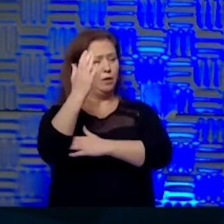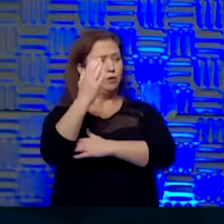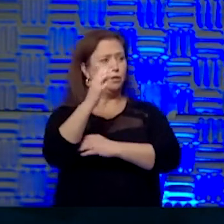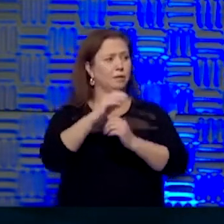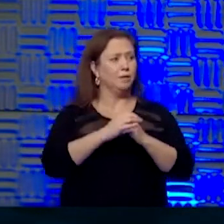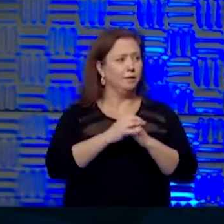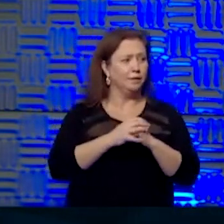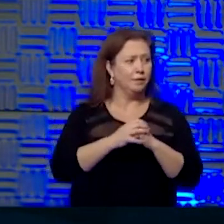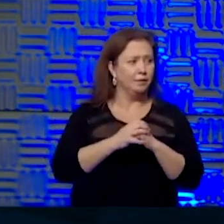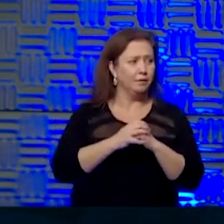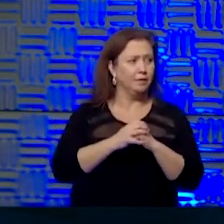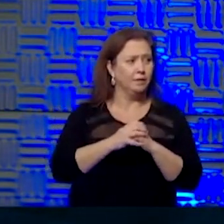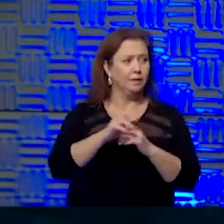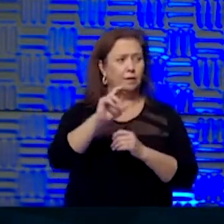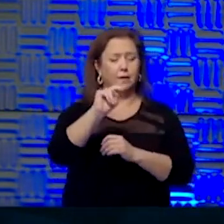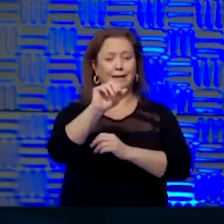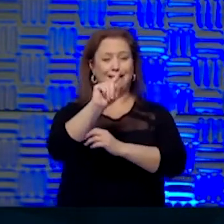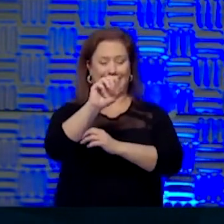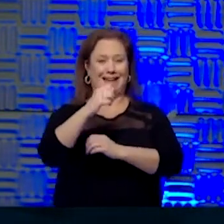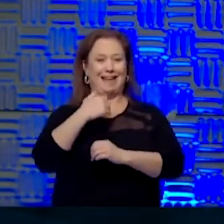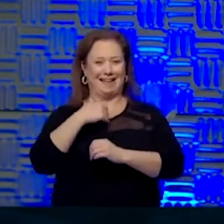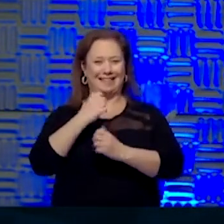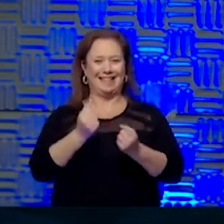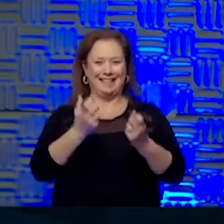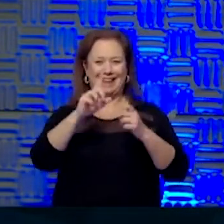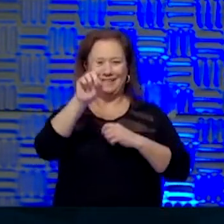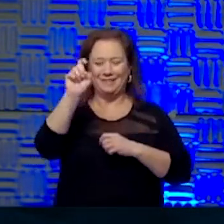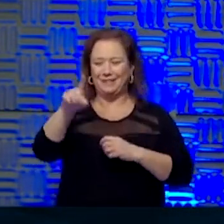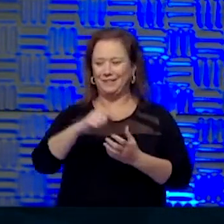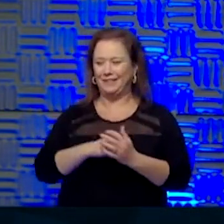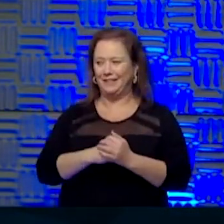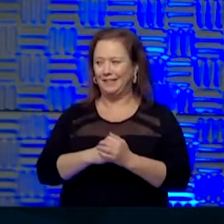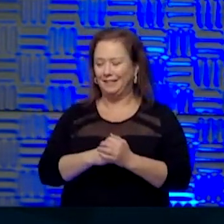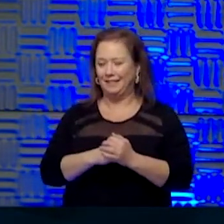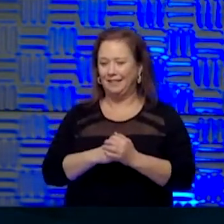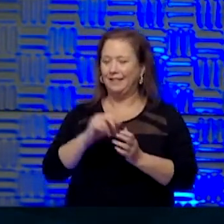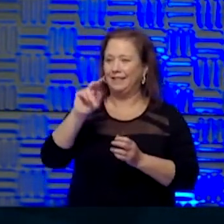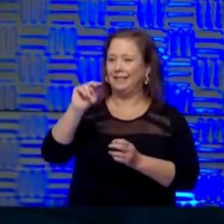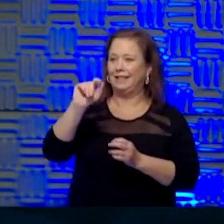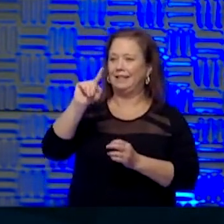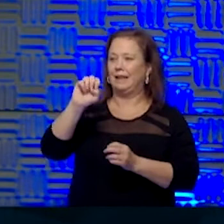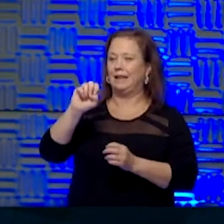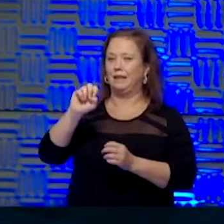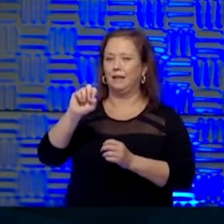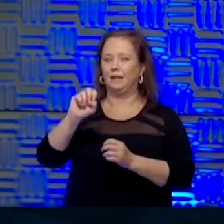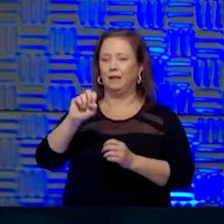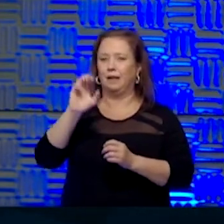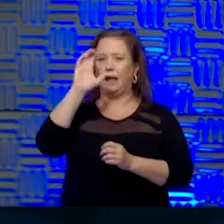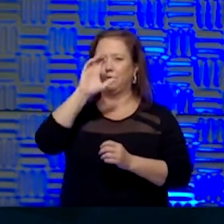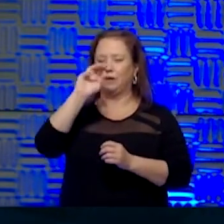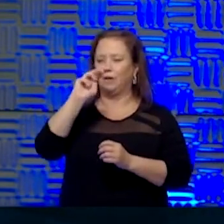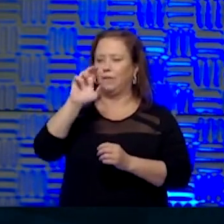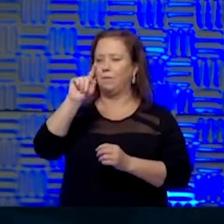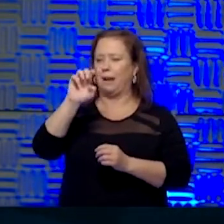anybody? Nate's got a lot. Nate? Sorry, it took me a minute to find my mute